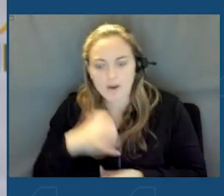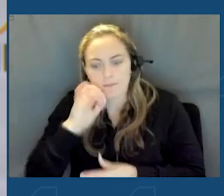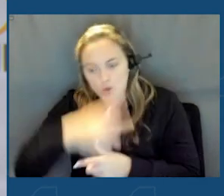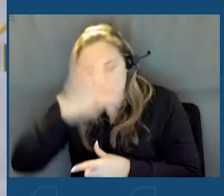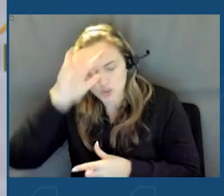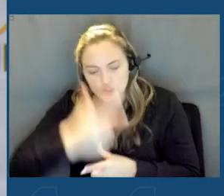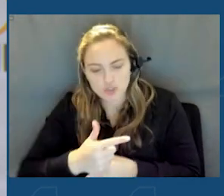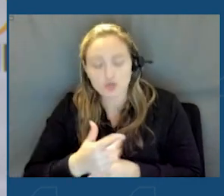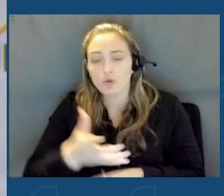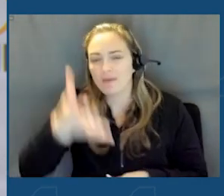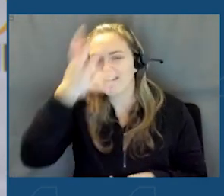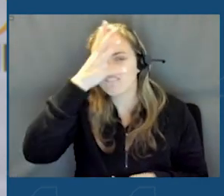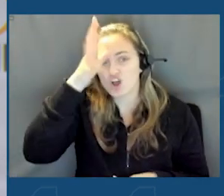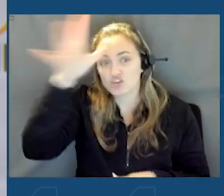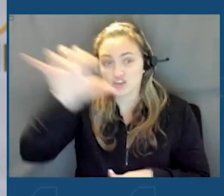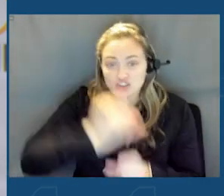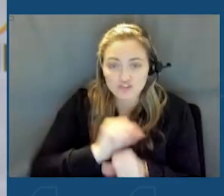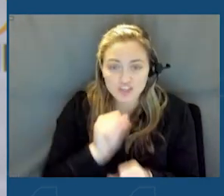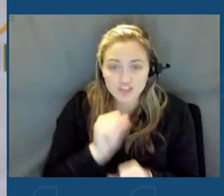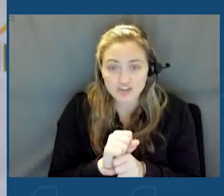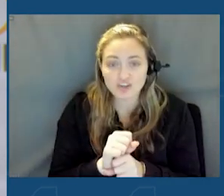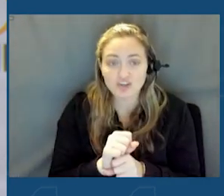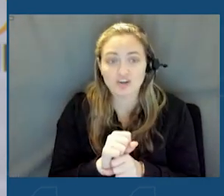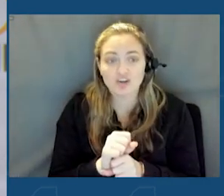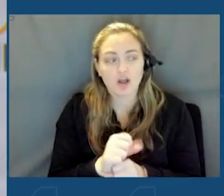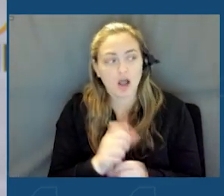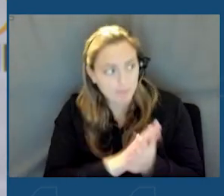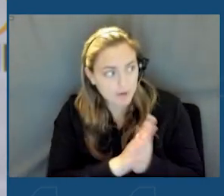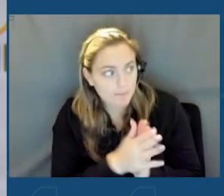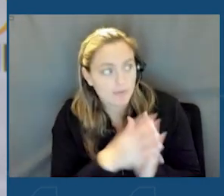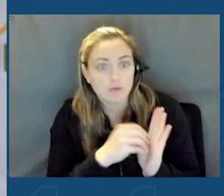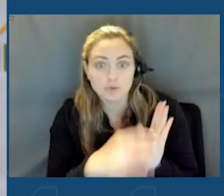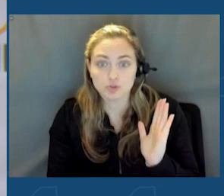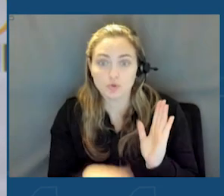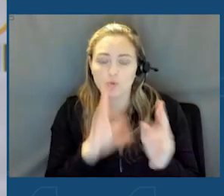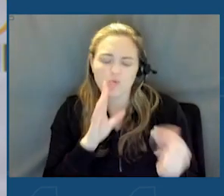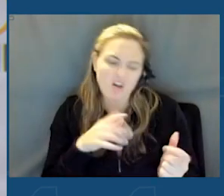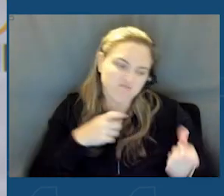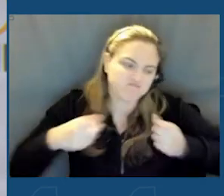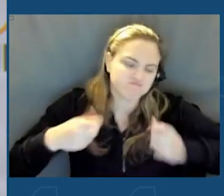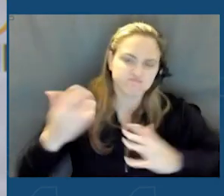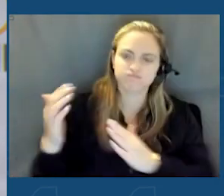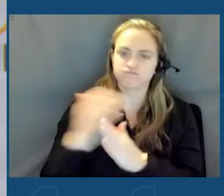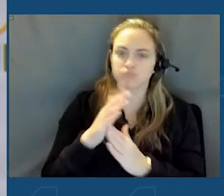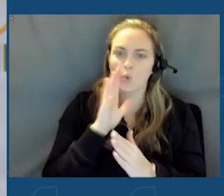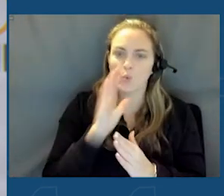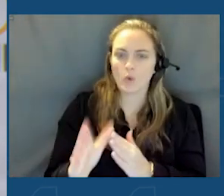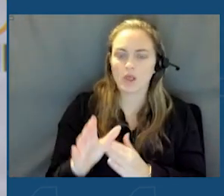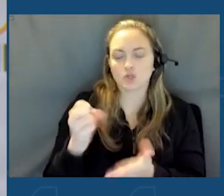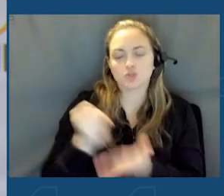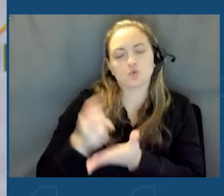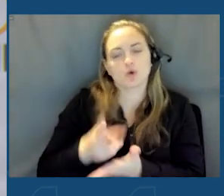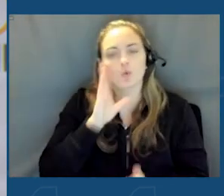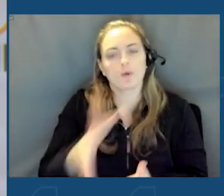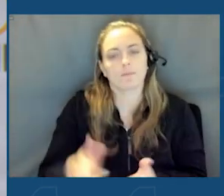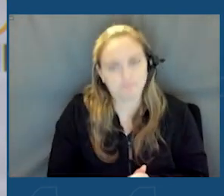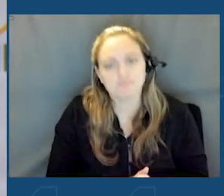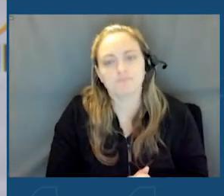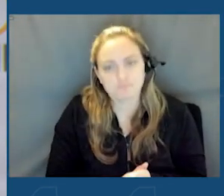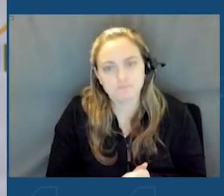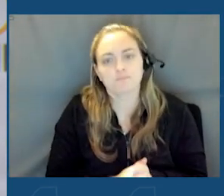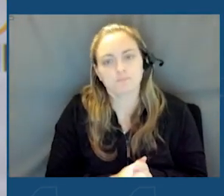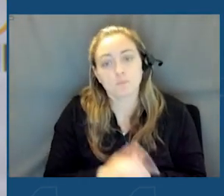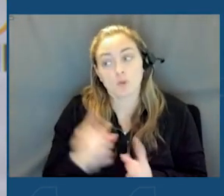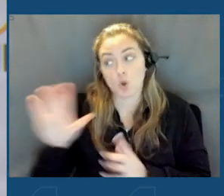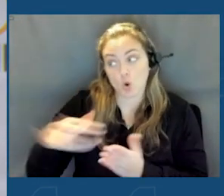career, she said, I'm going to become a student, I'm going to become a champion, I'm going to become a social worker. And one of her projects